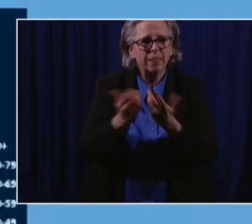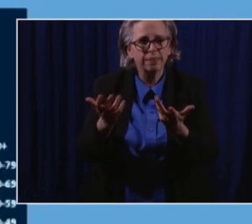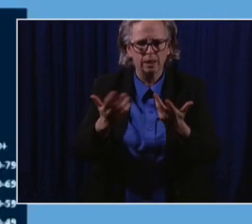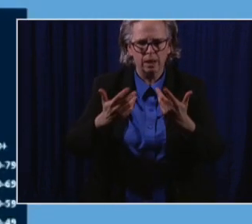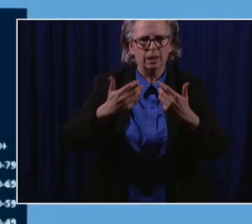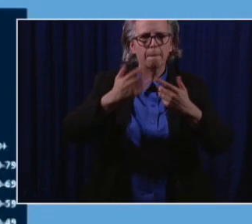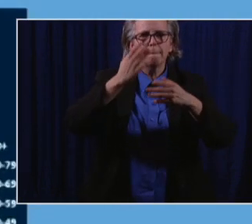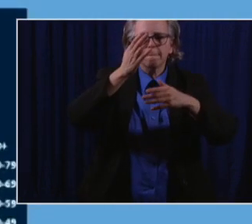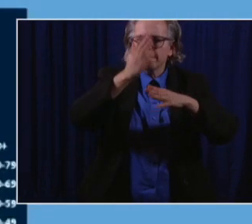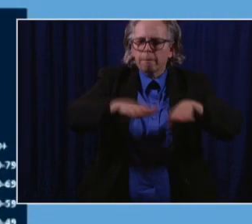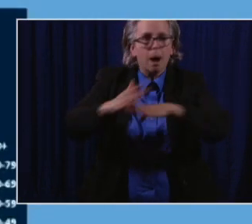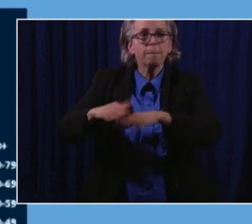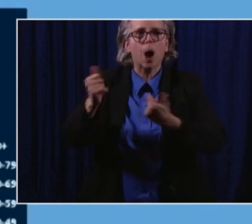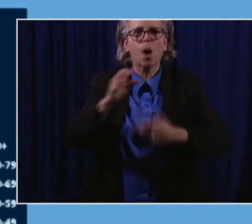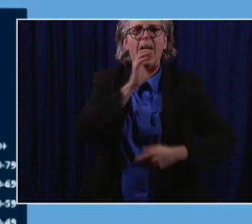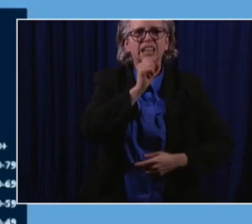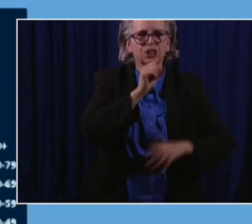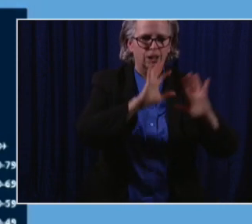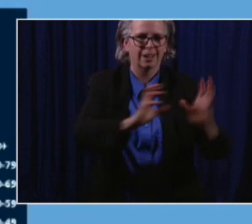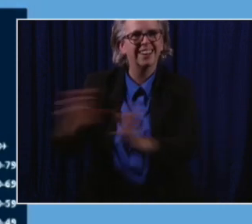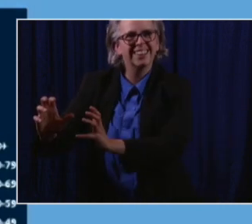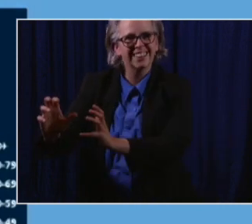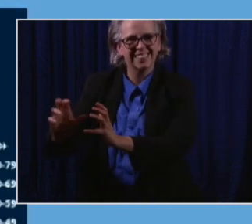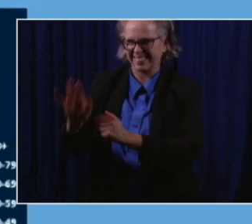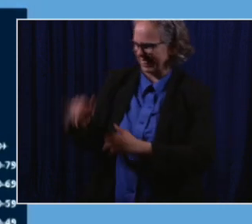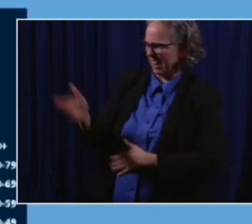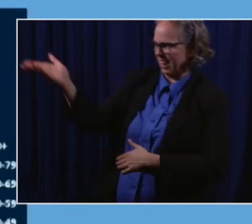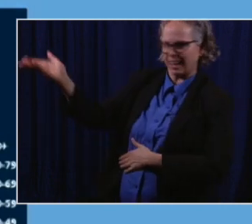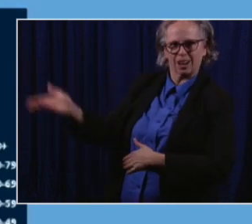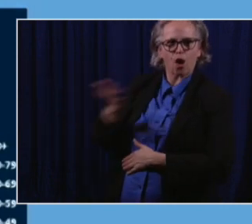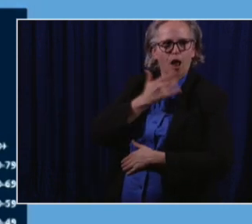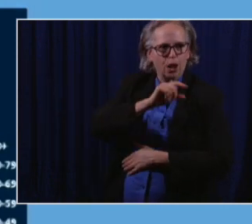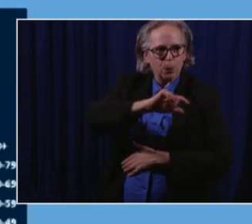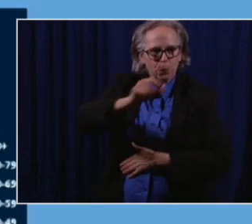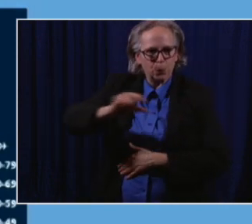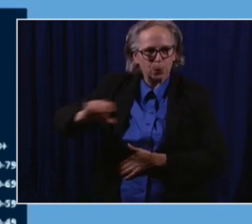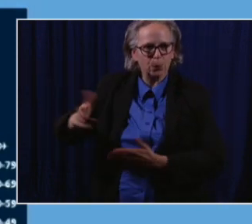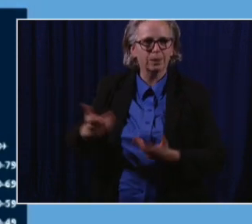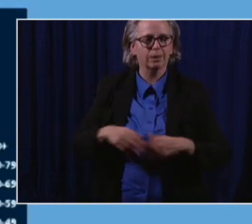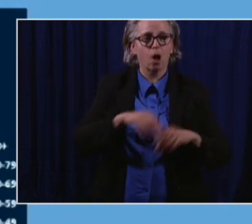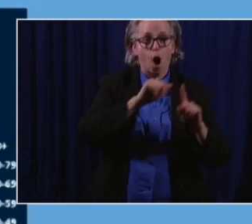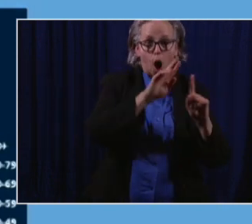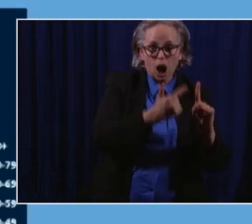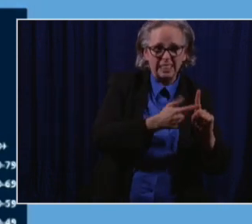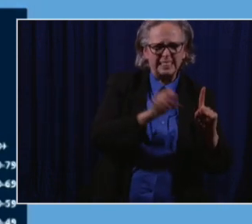As we said earlier, in August and September, spread among the young and healthy,